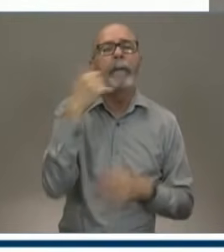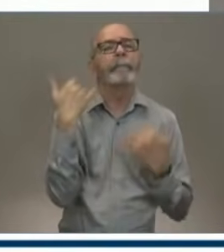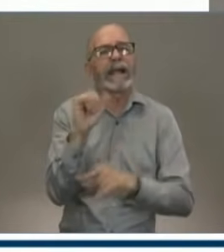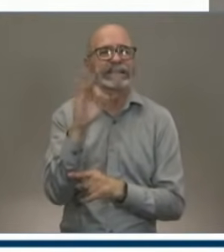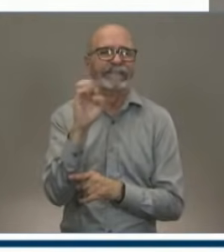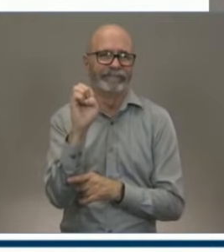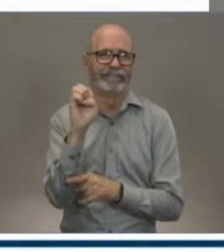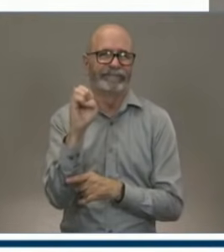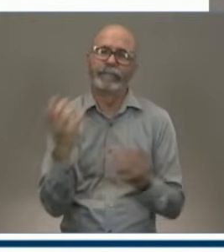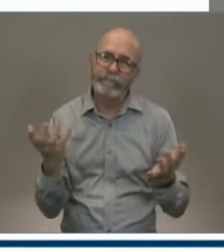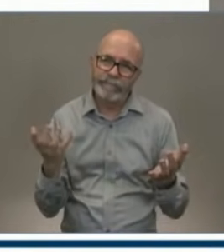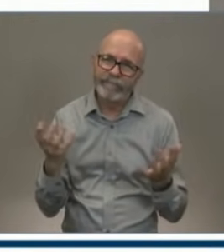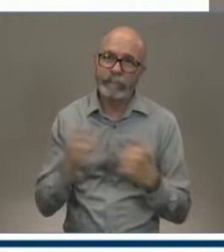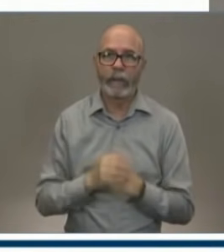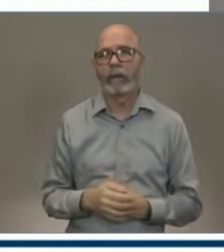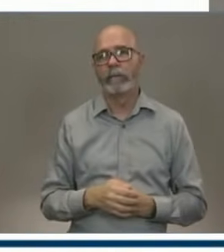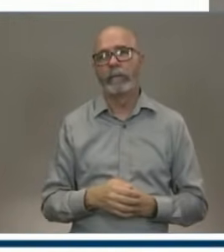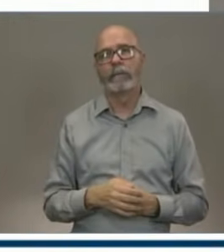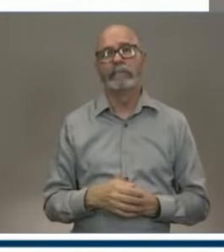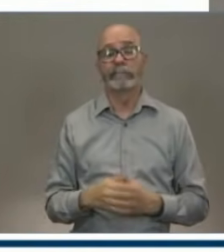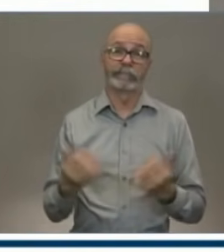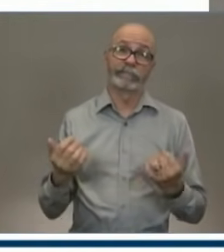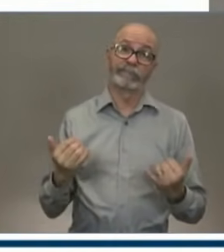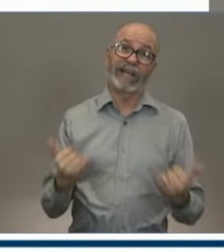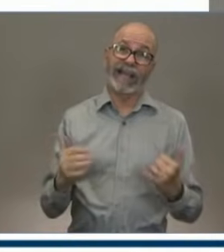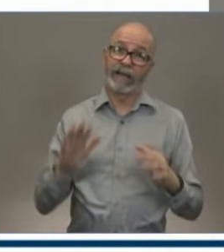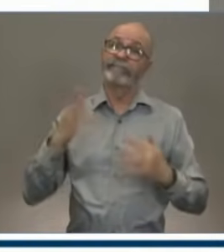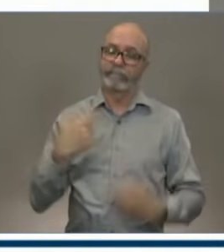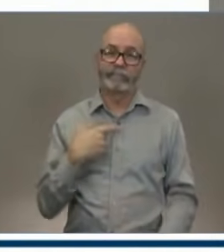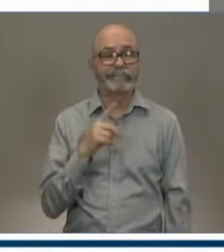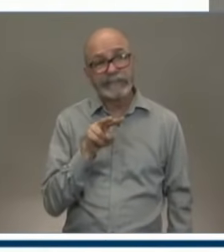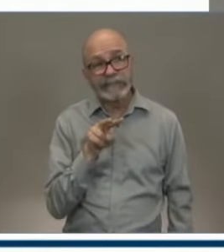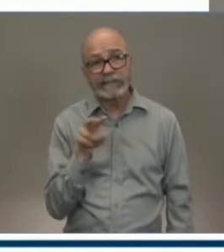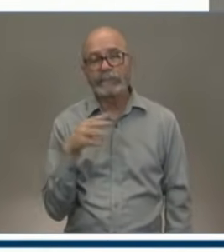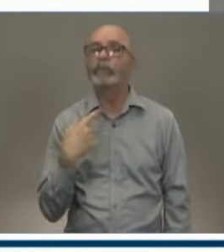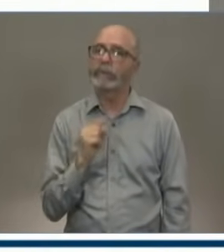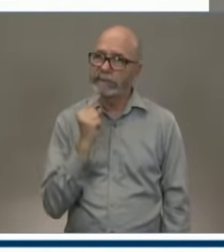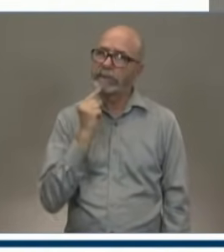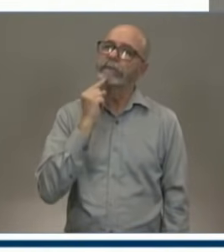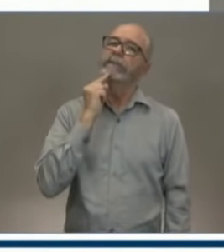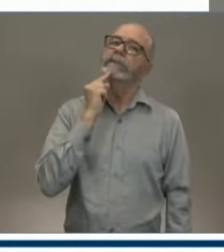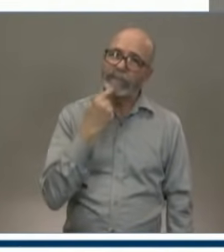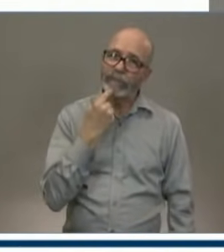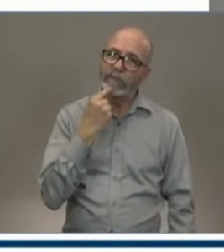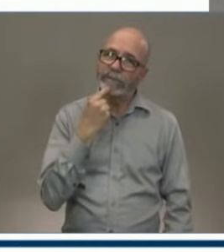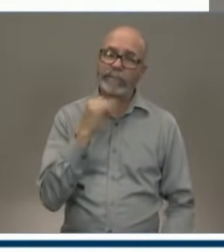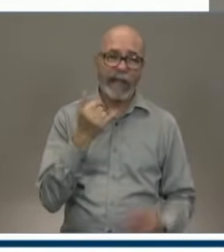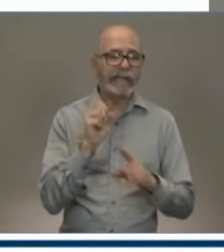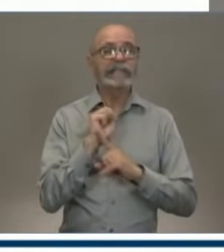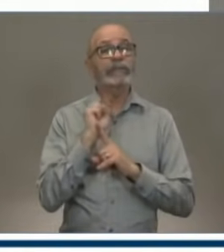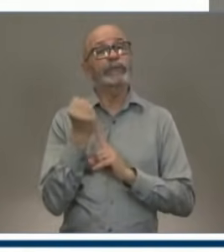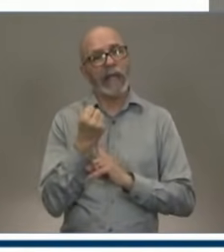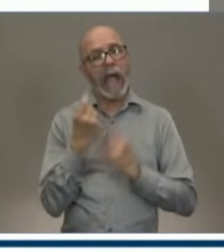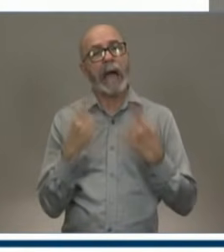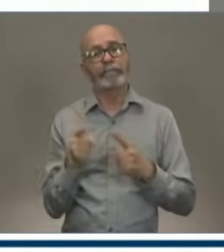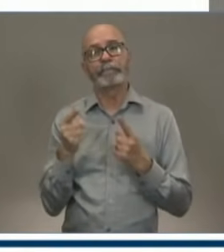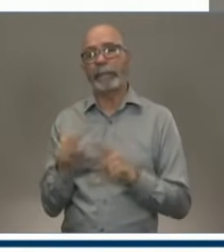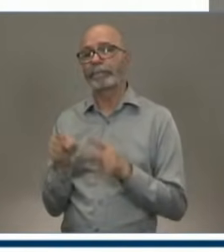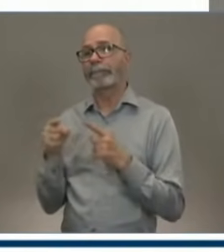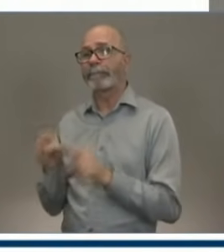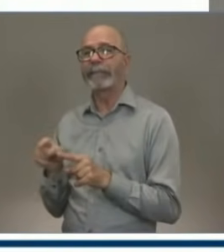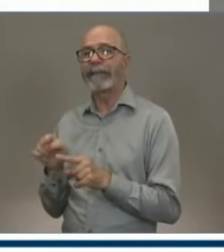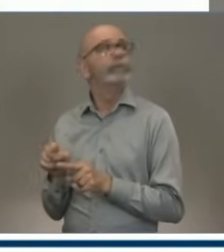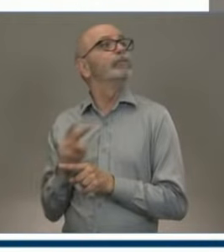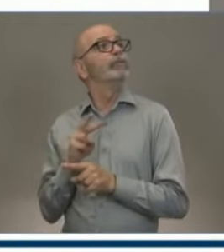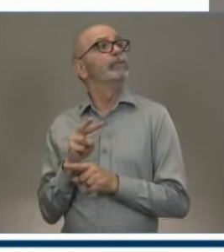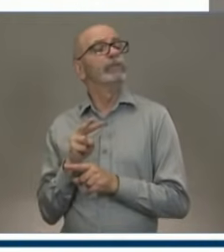enough, that we are in a very precarious situation. We are one of the safest places, certainly in the country, if not globally, but we can